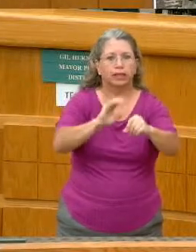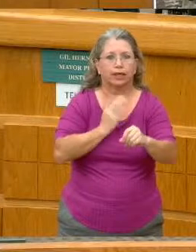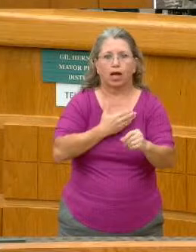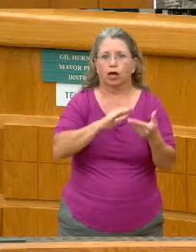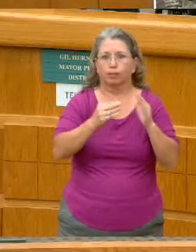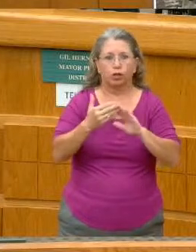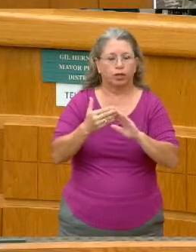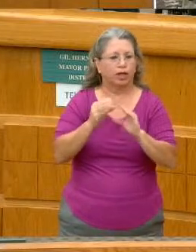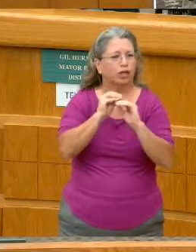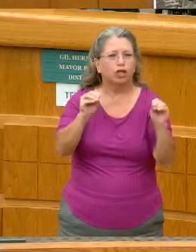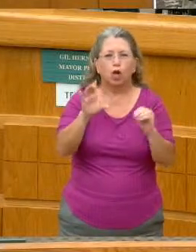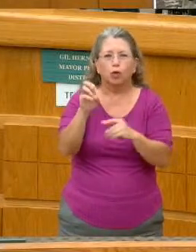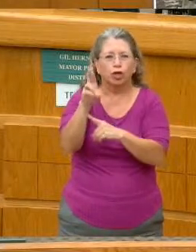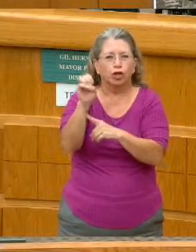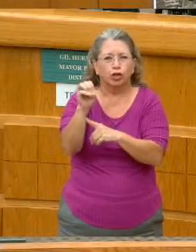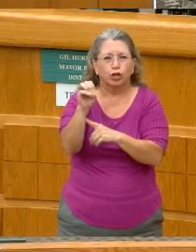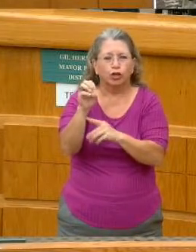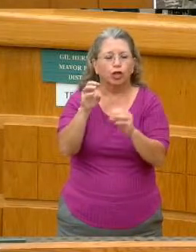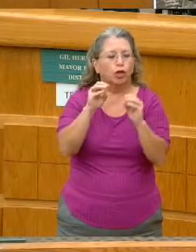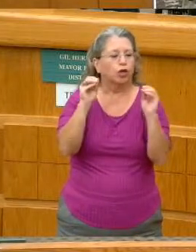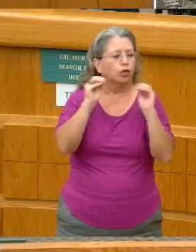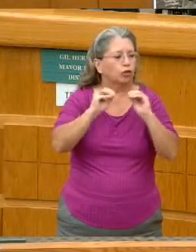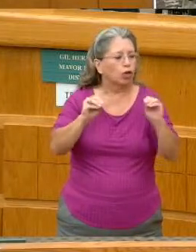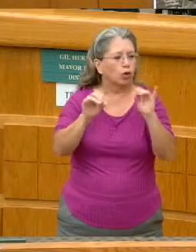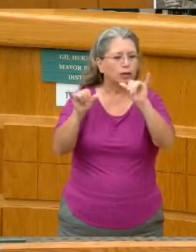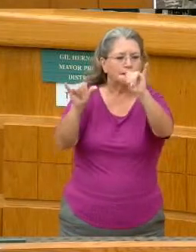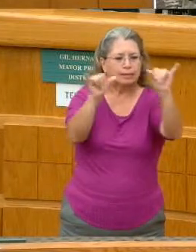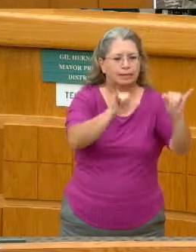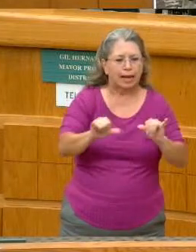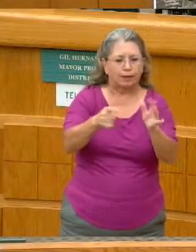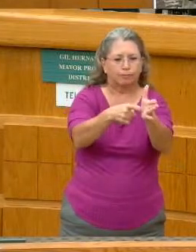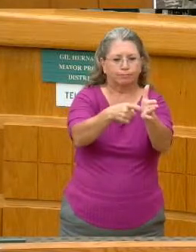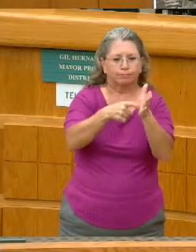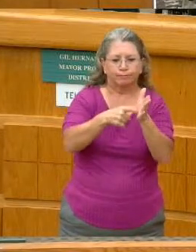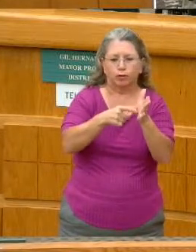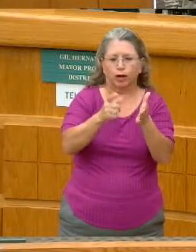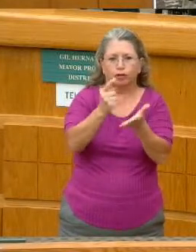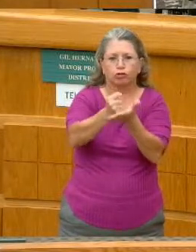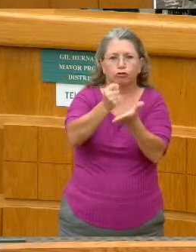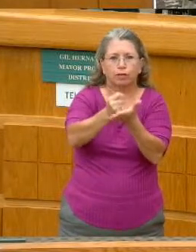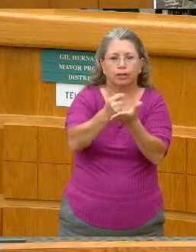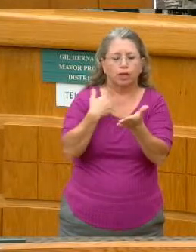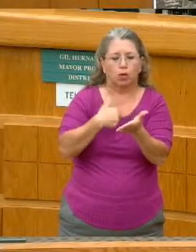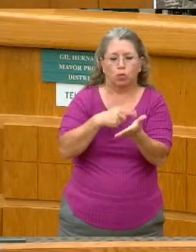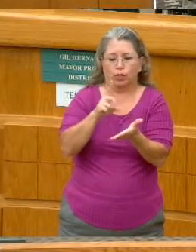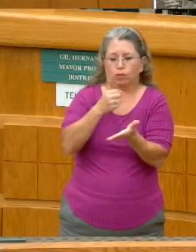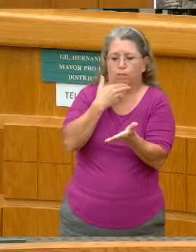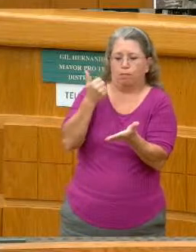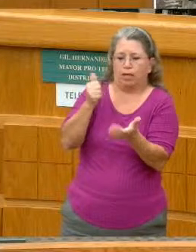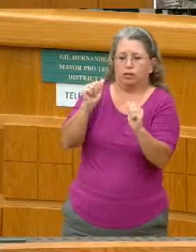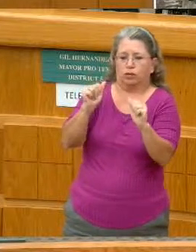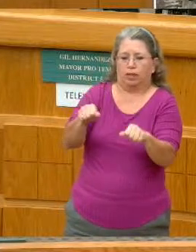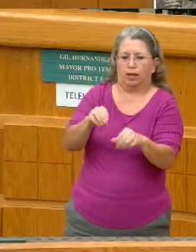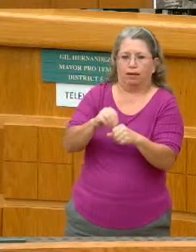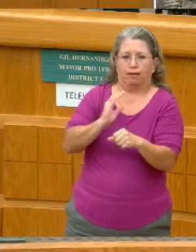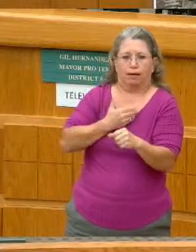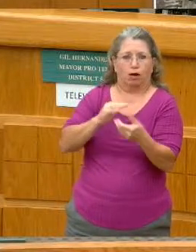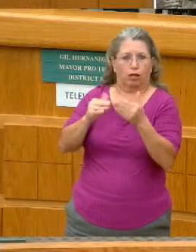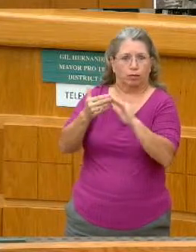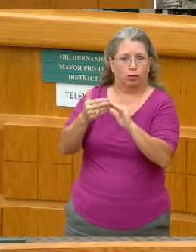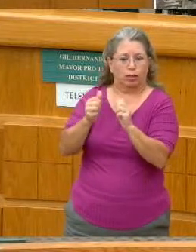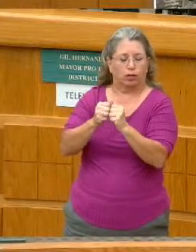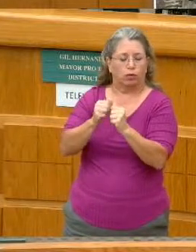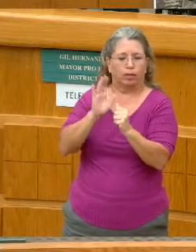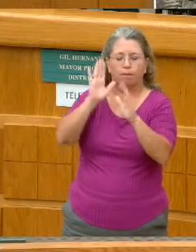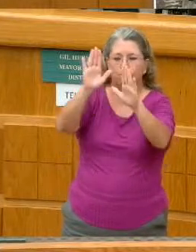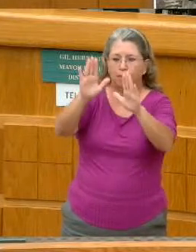really no standardized treatment. We do the very best we can in the community with the amazing infectious disease healthcare specialists and